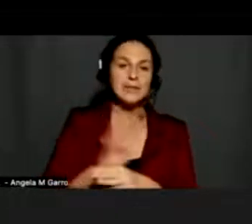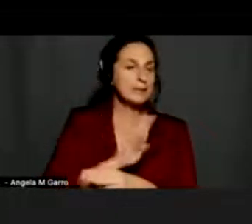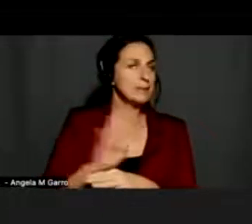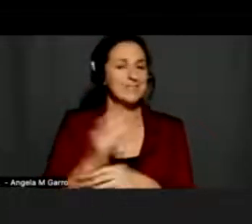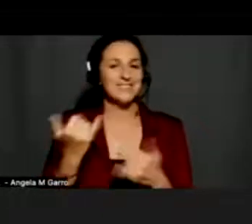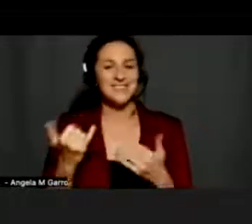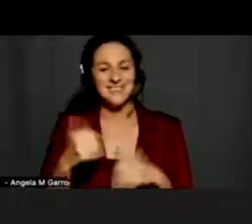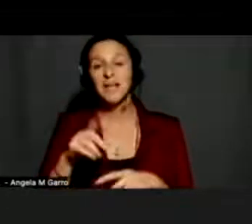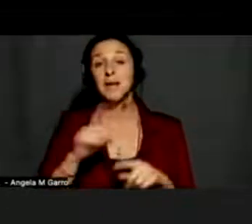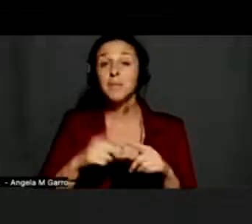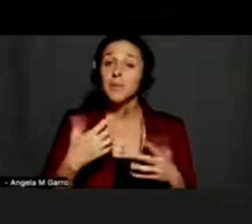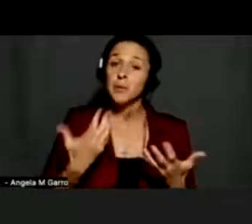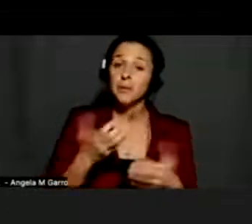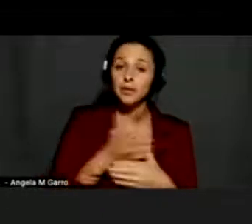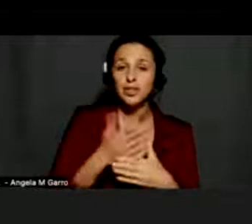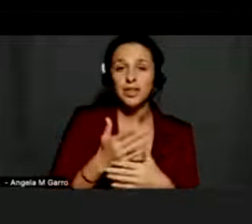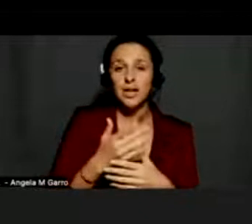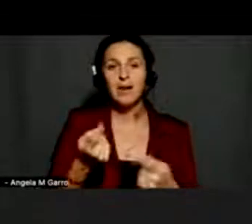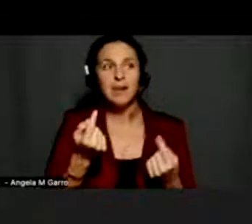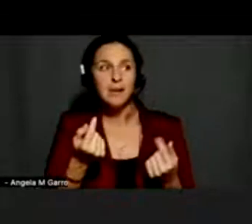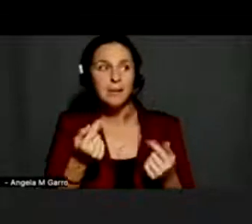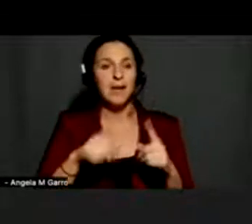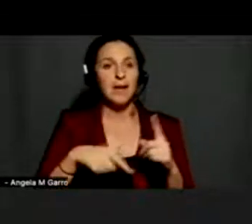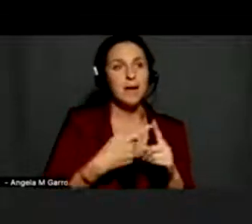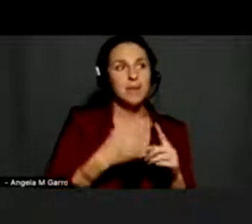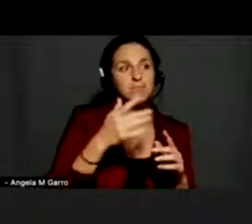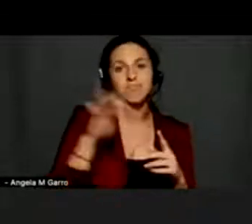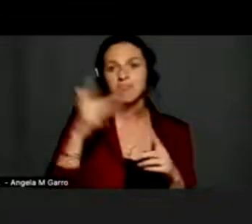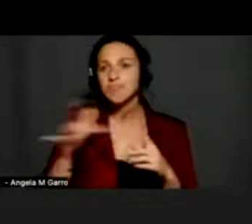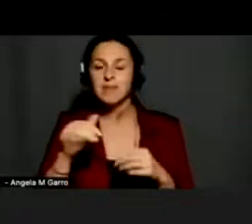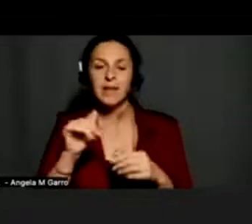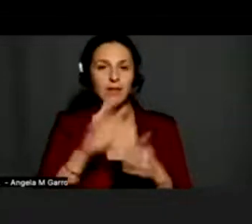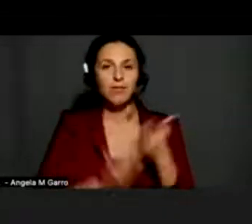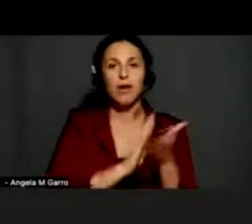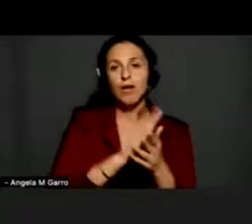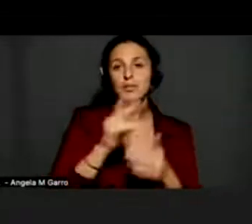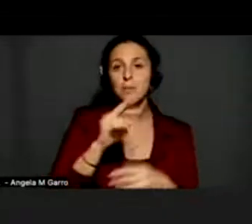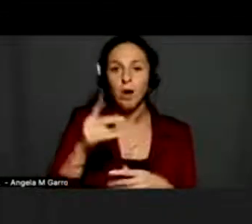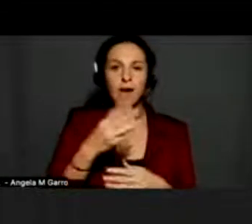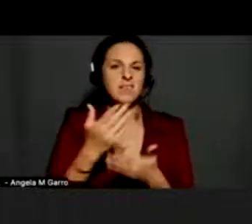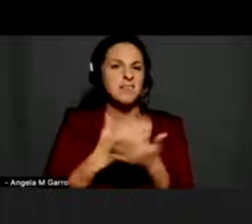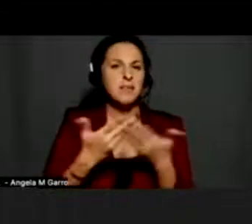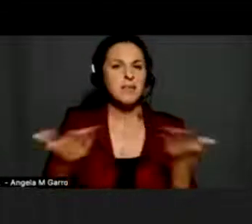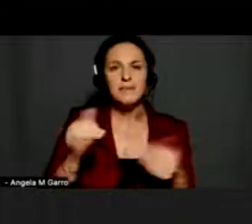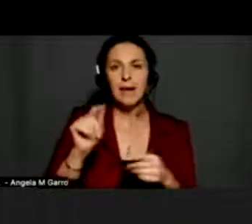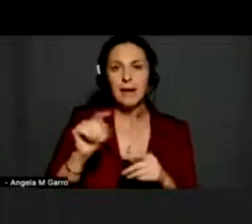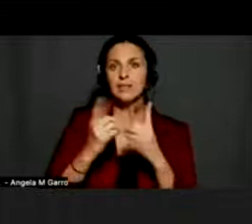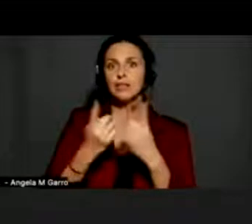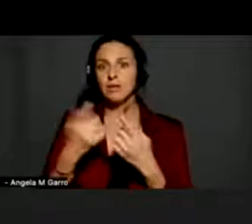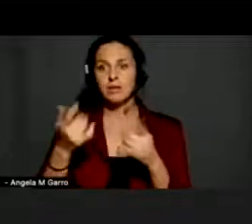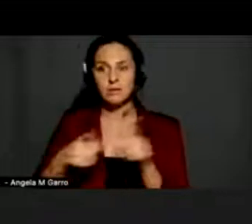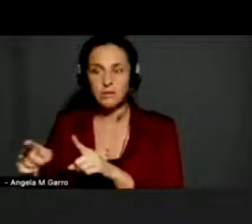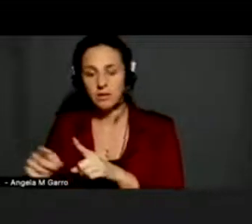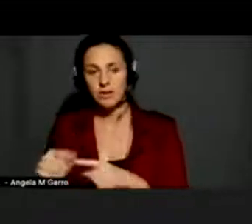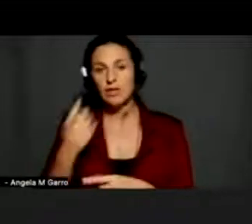to share a little bit about some highlights at College Park, and then I'll talk about some things in the district that are going on. Recently, we had our